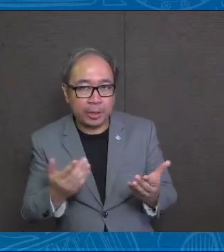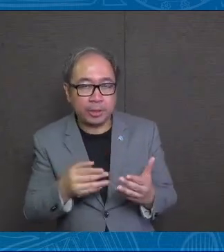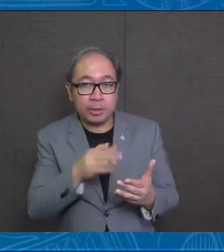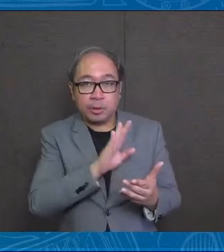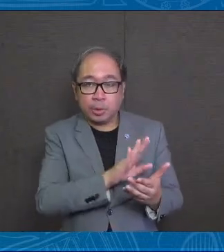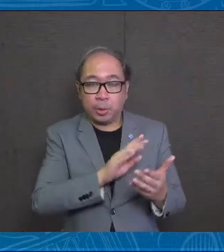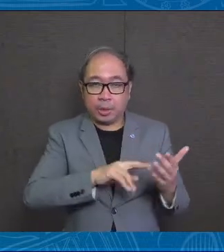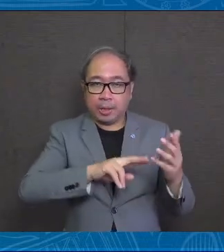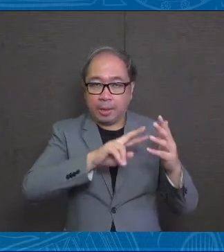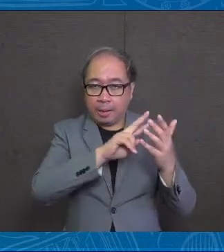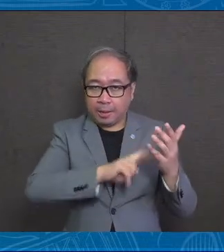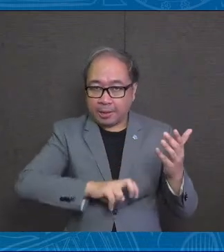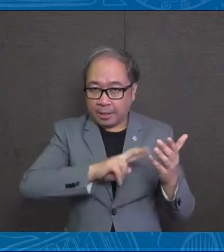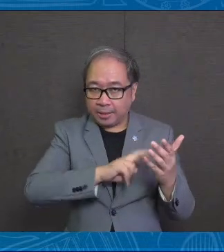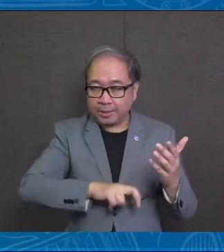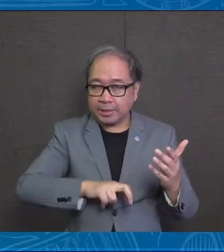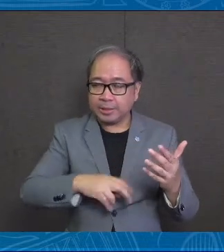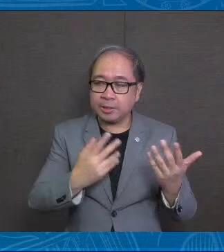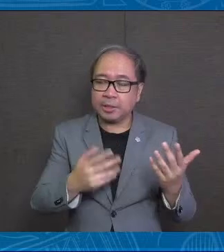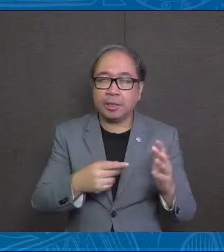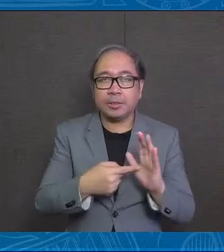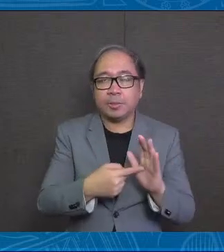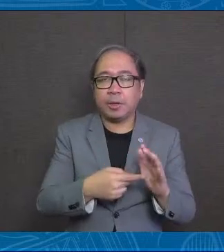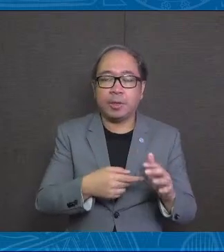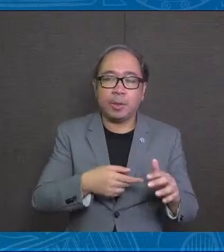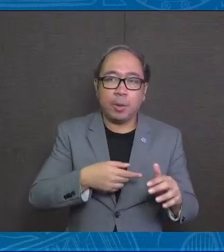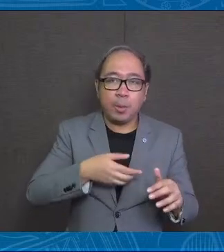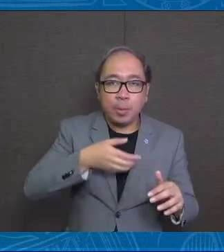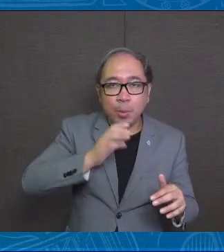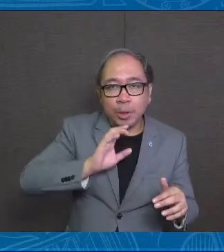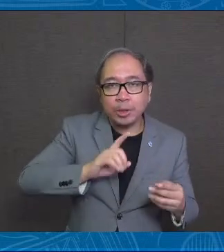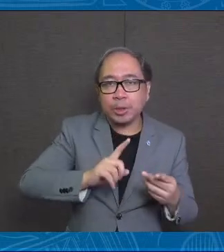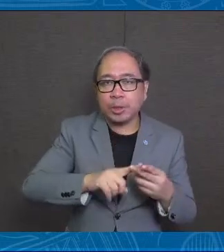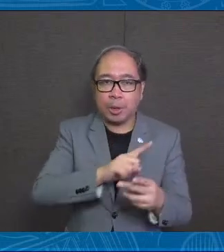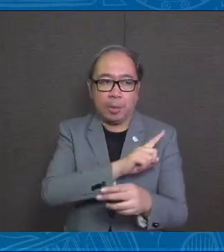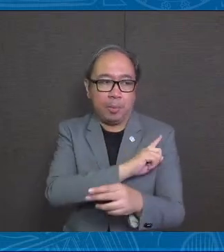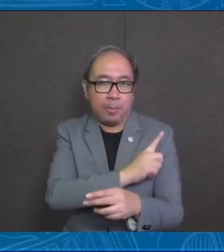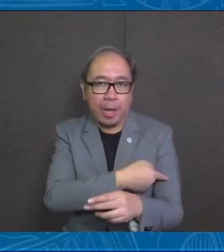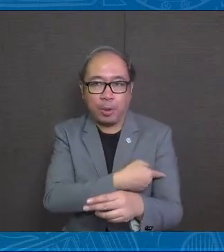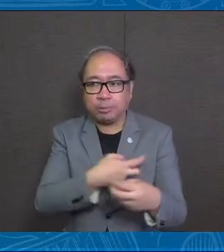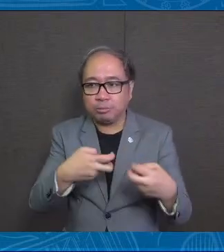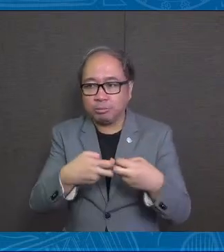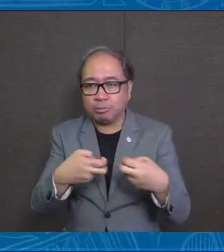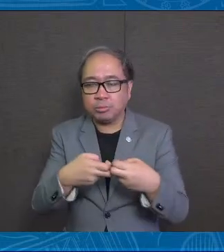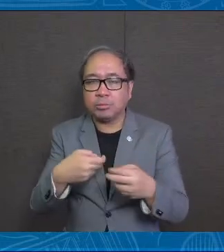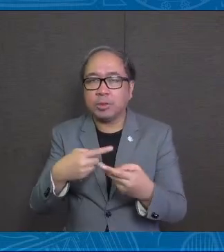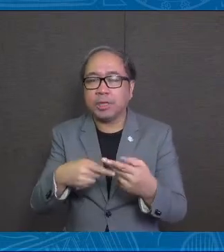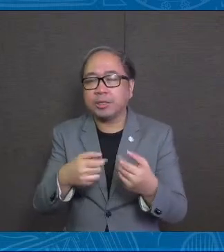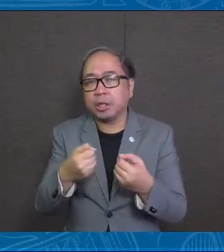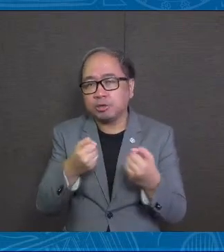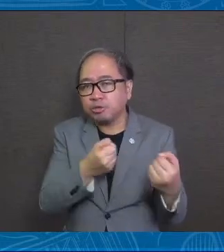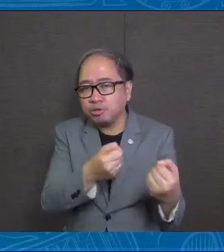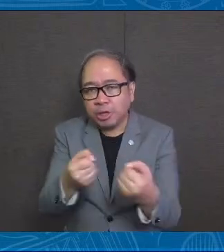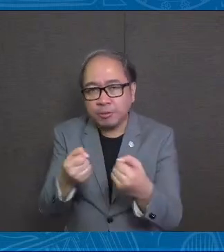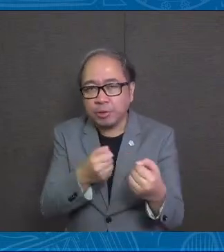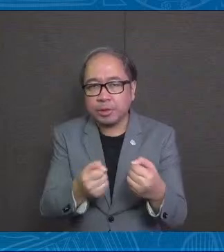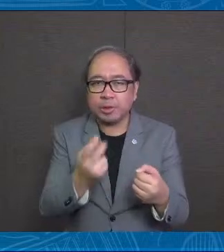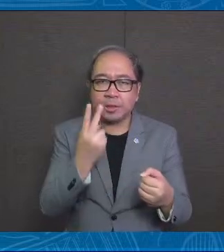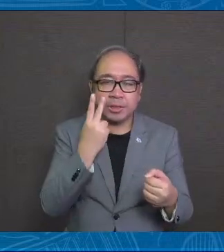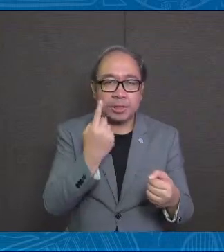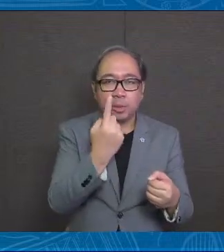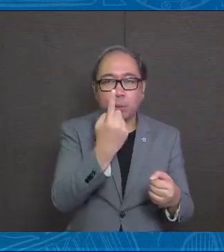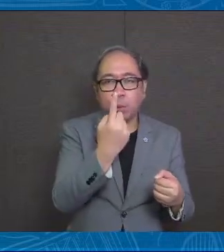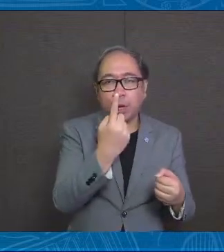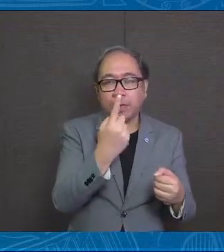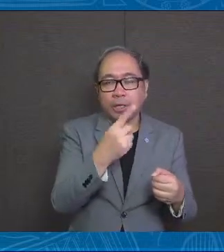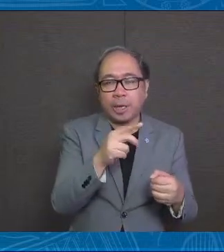analysis that, for water, power, sanitation, transport sectors, and we heard in the opening plenary that $1 of investment leads